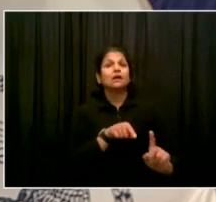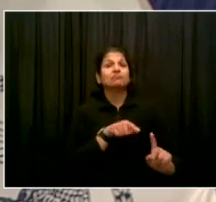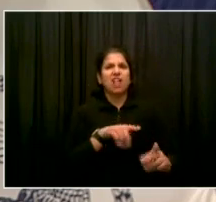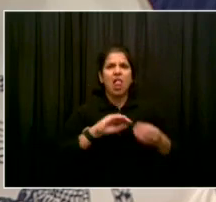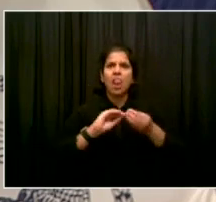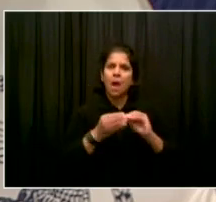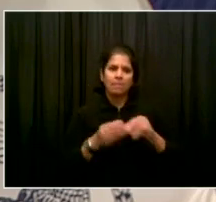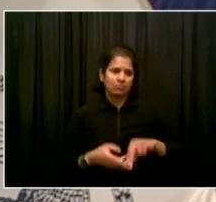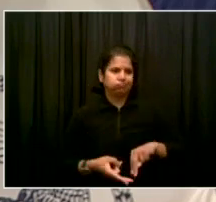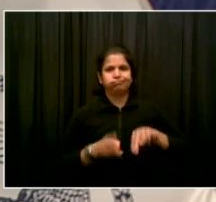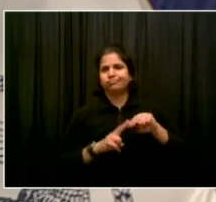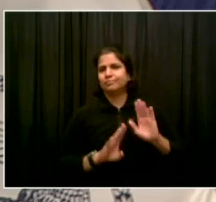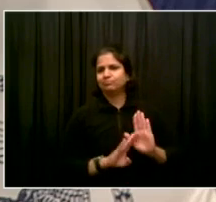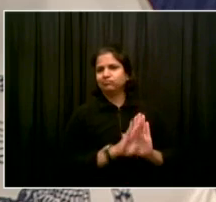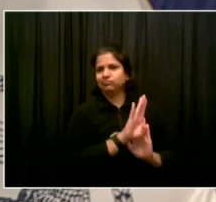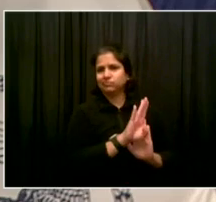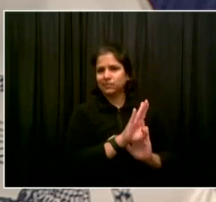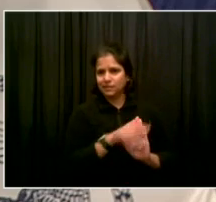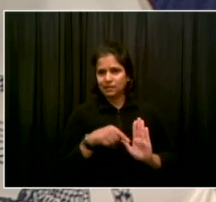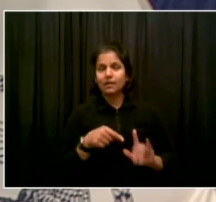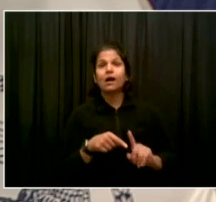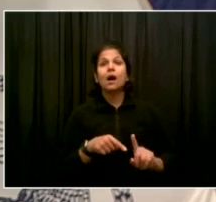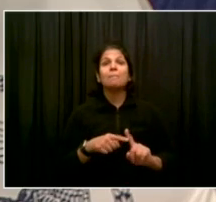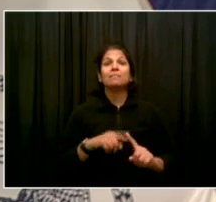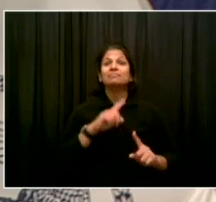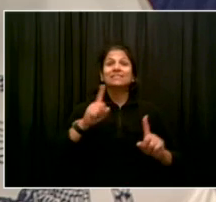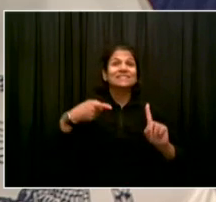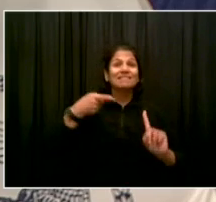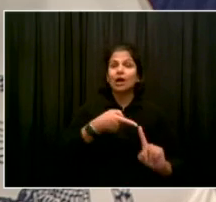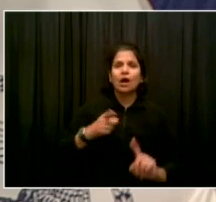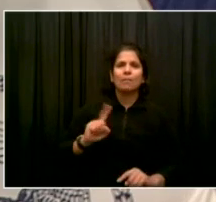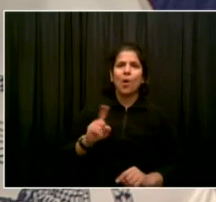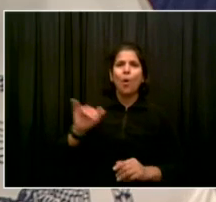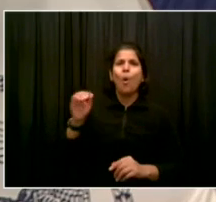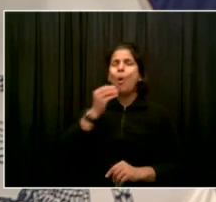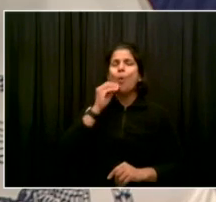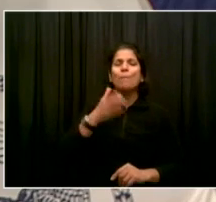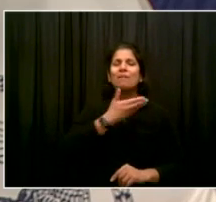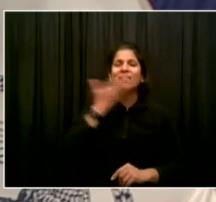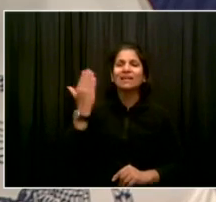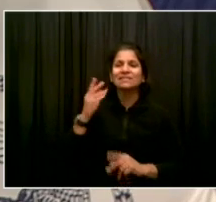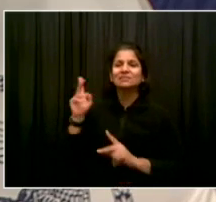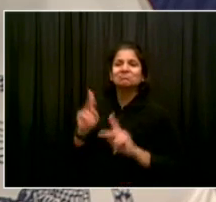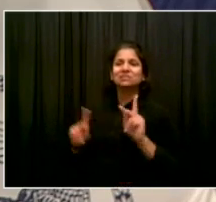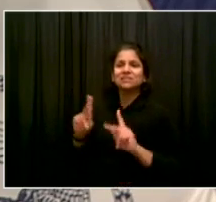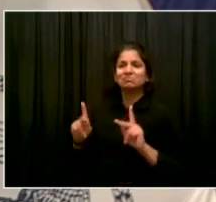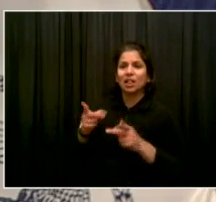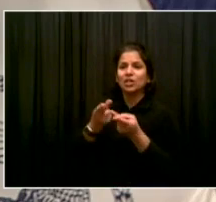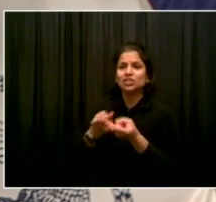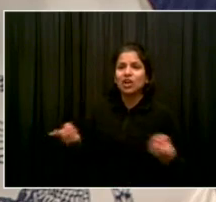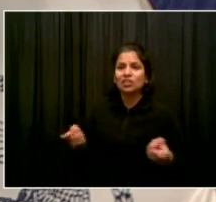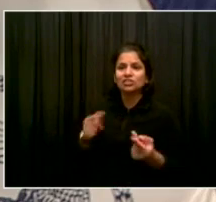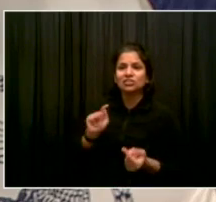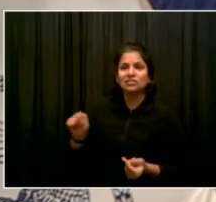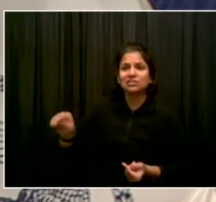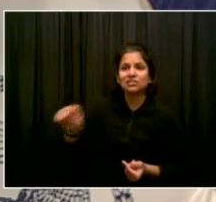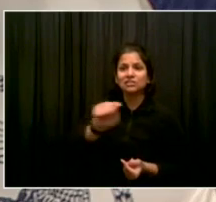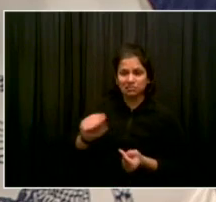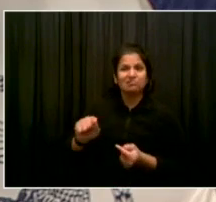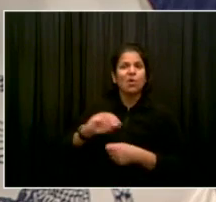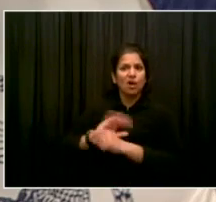congregate shelters among the homeless population, also in among our